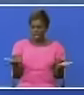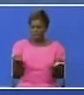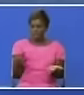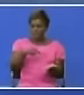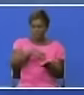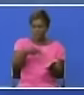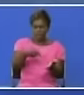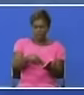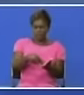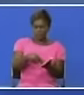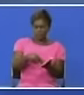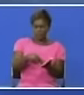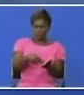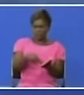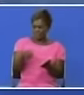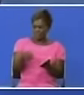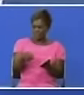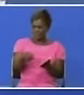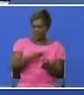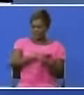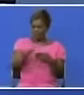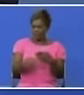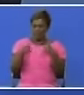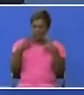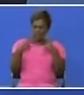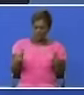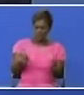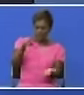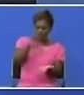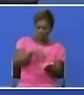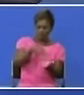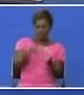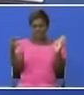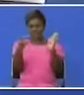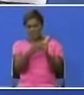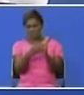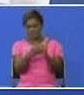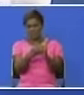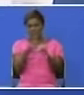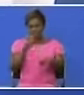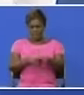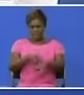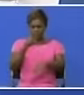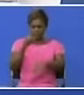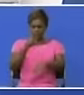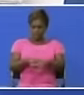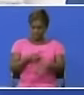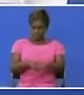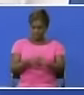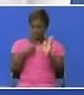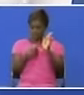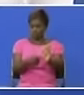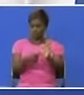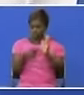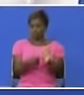thereof. But what I'm saying is, does it cover broadcast and content and ads and the number of times they run? Absolutely.